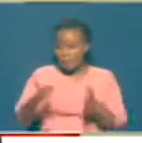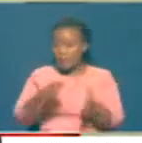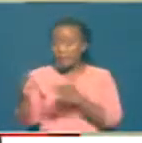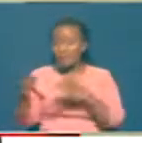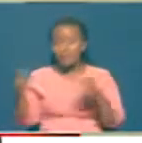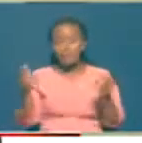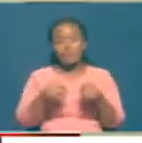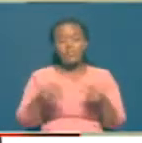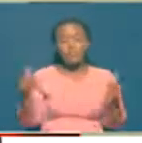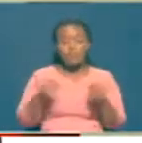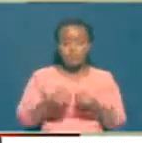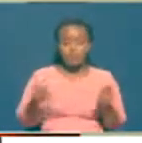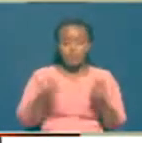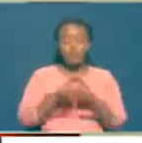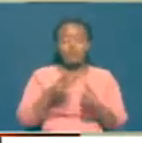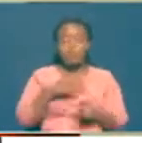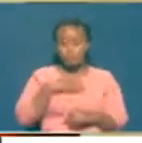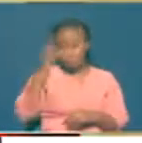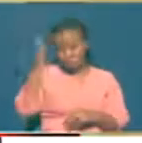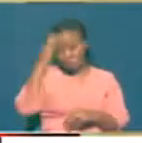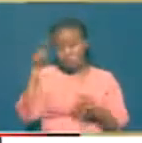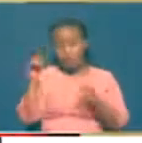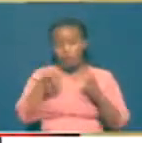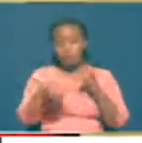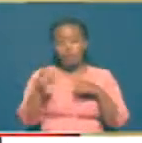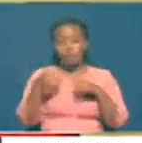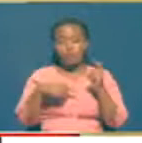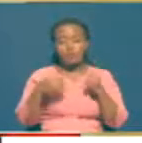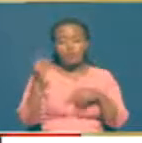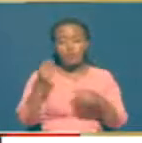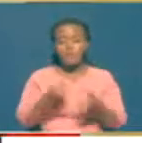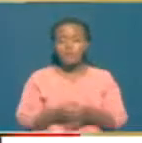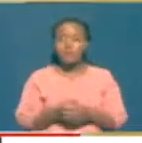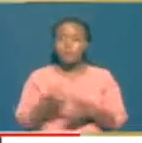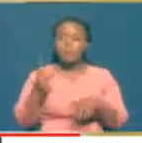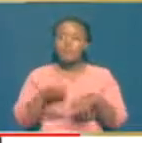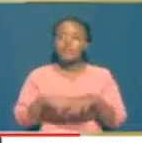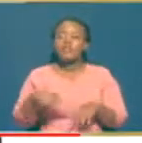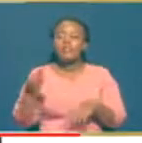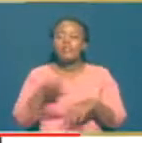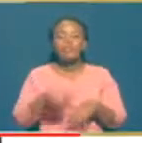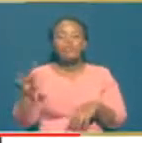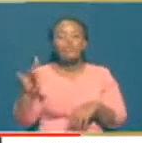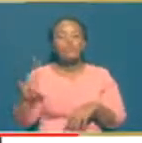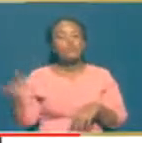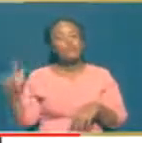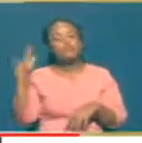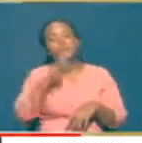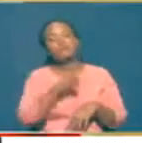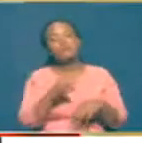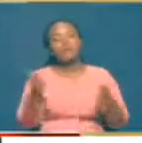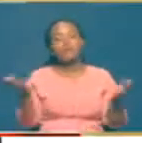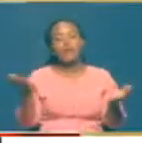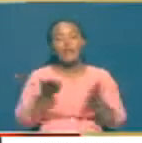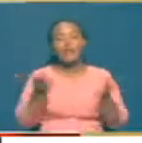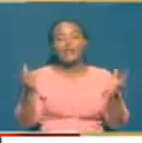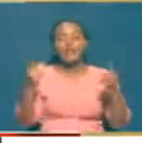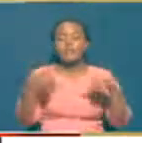najua tutasoa medali katika nchi ya Kenya. Tunapoondoka hapa nchini Kenya kuelekea Tokyo,